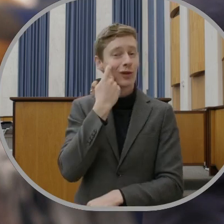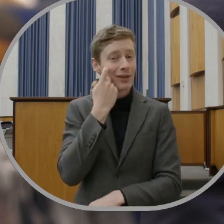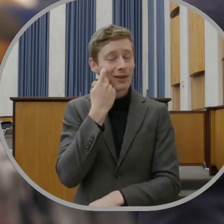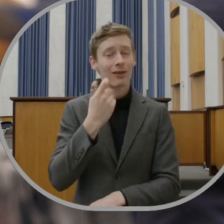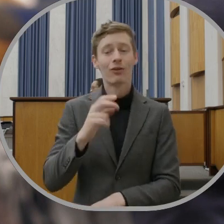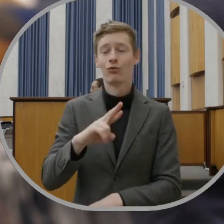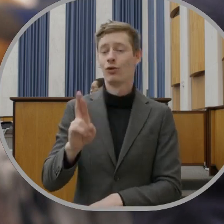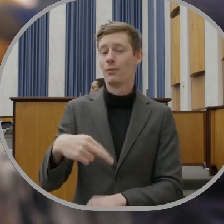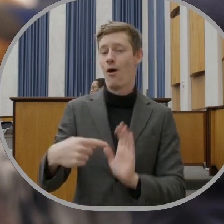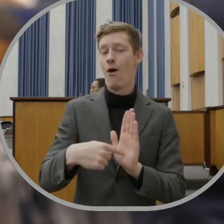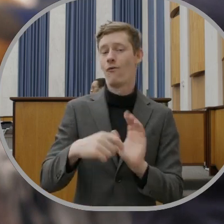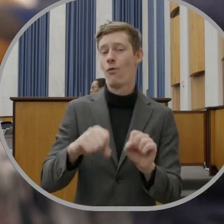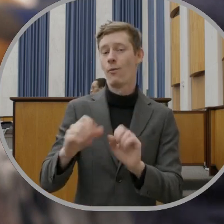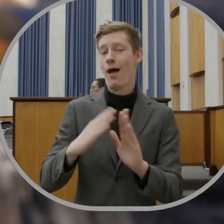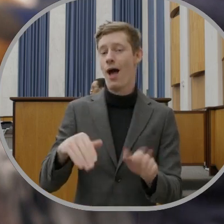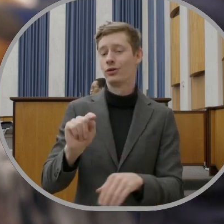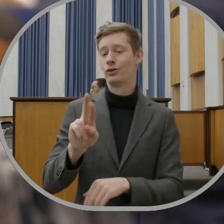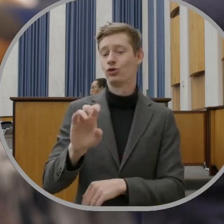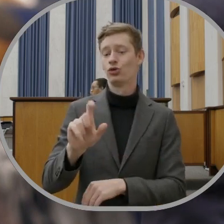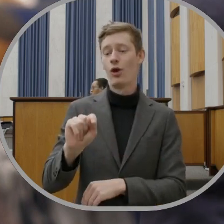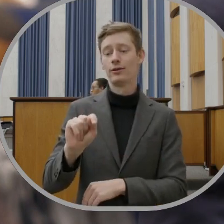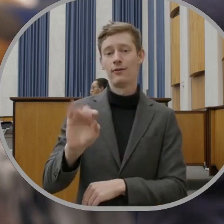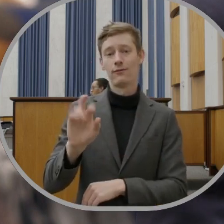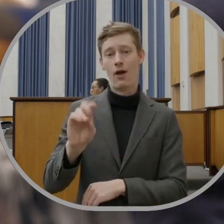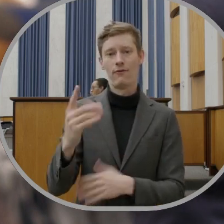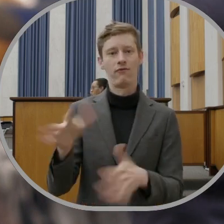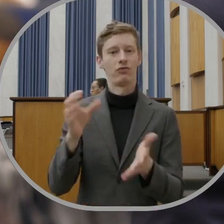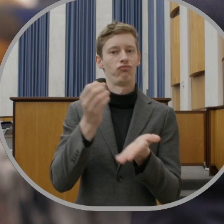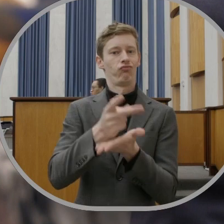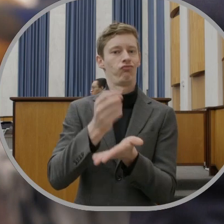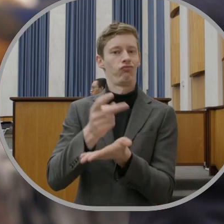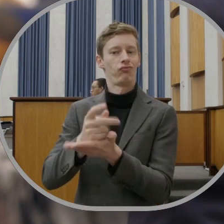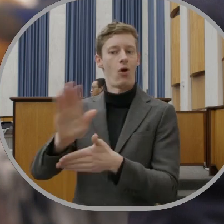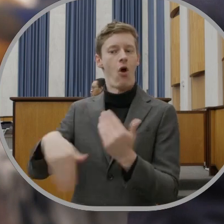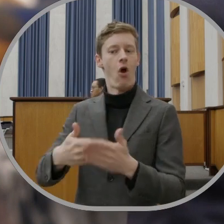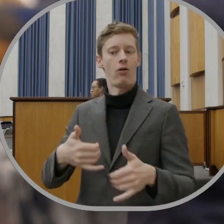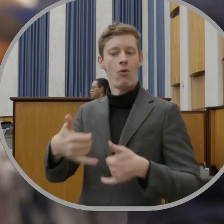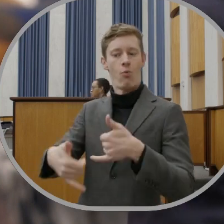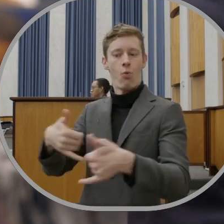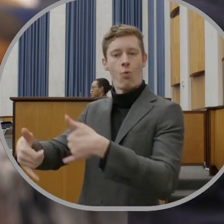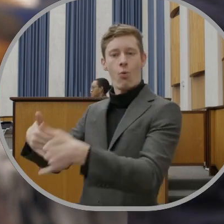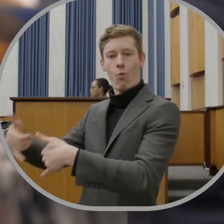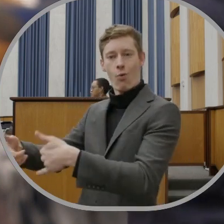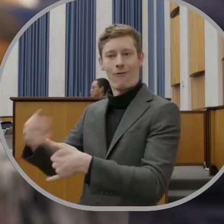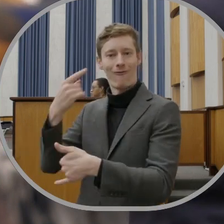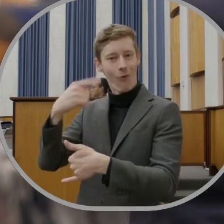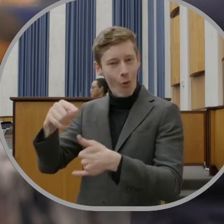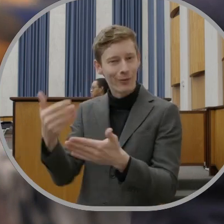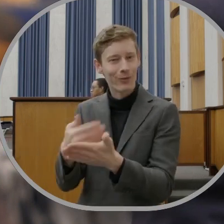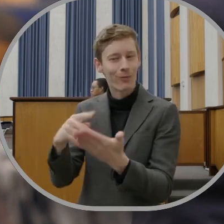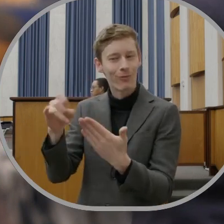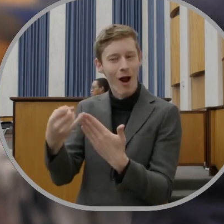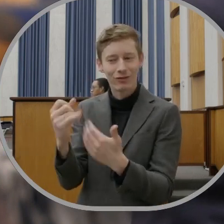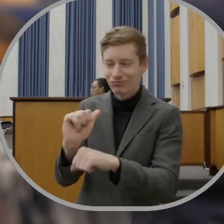Fund approved all of our recommended awards from our most recent NOFA for affordable housing projects. And